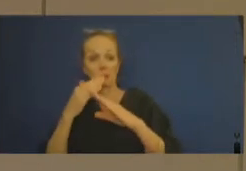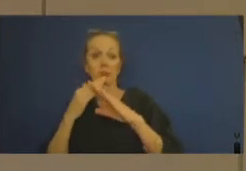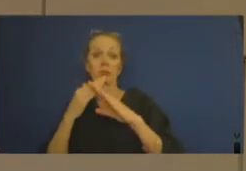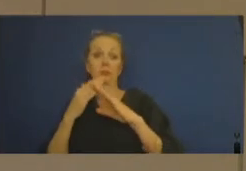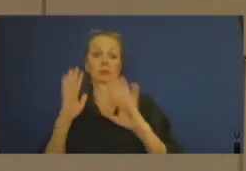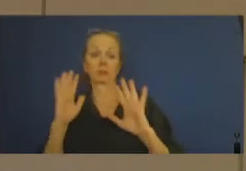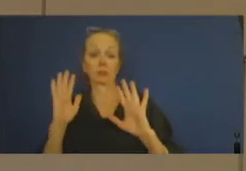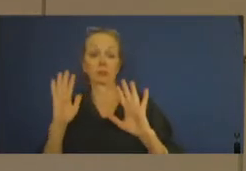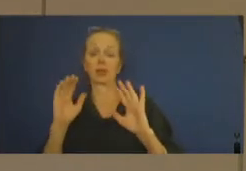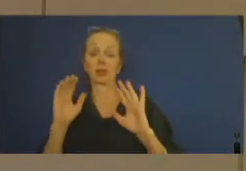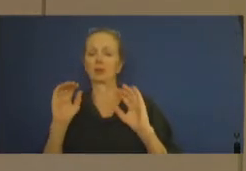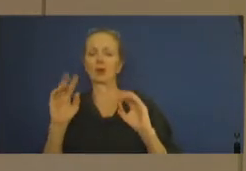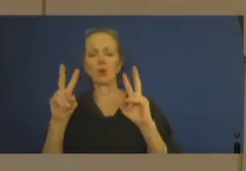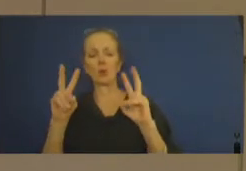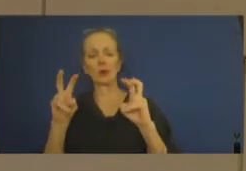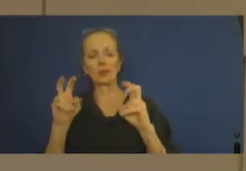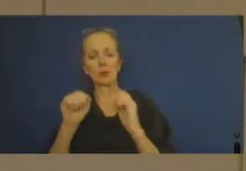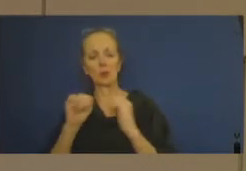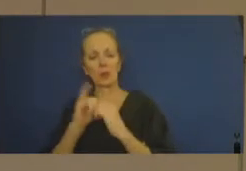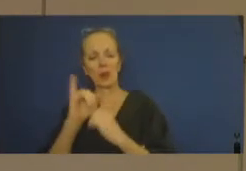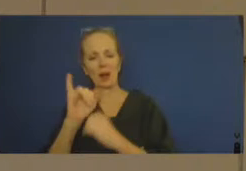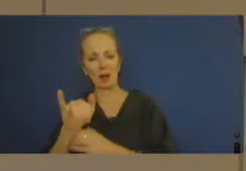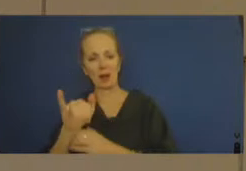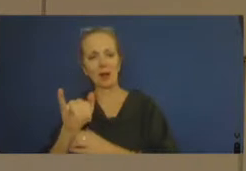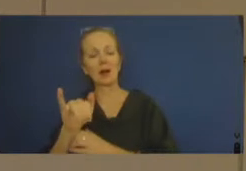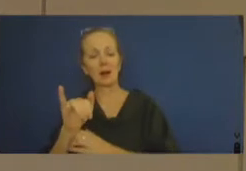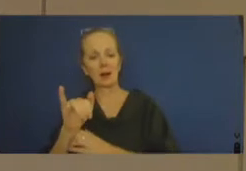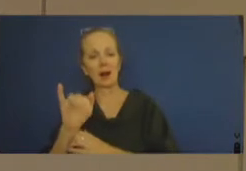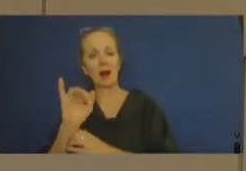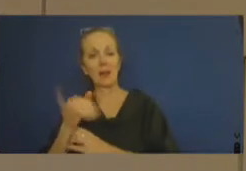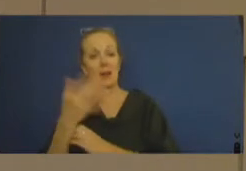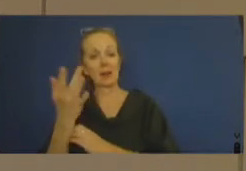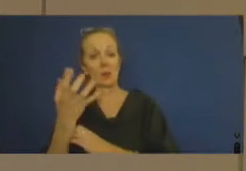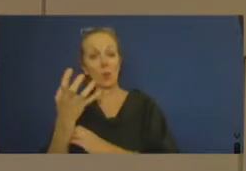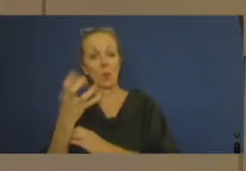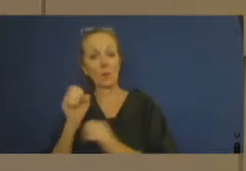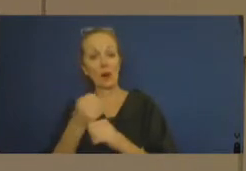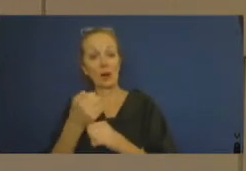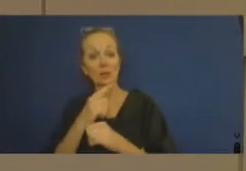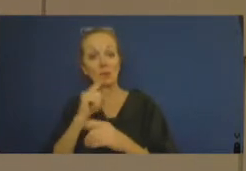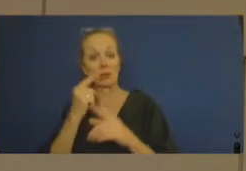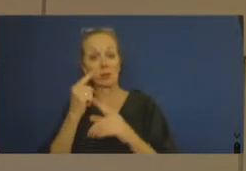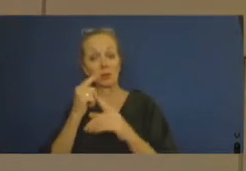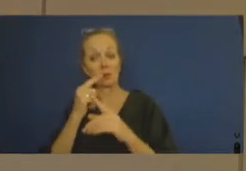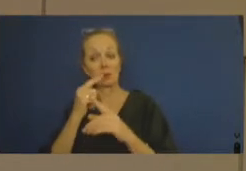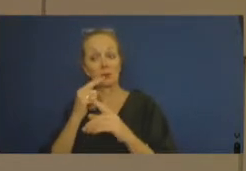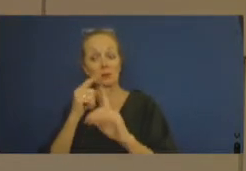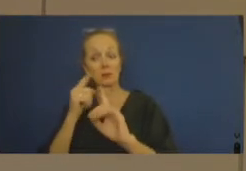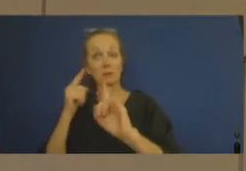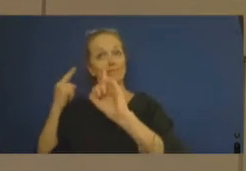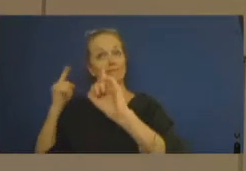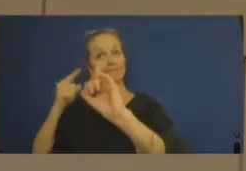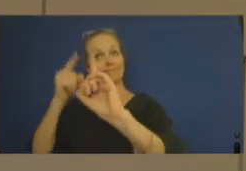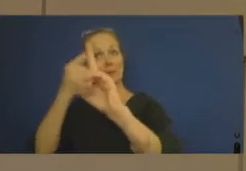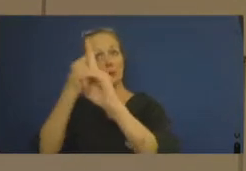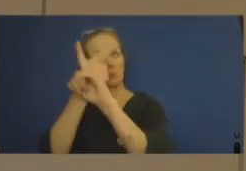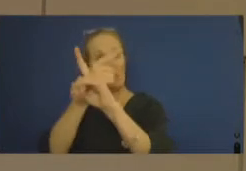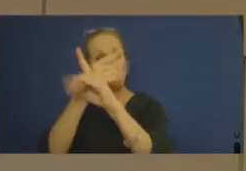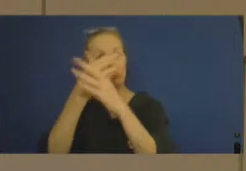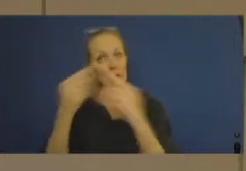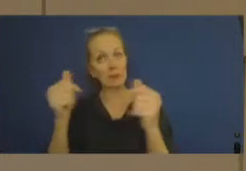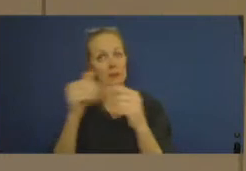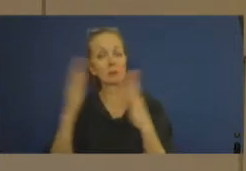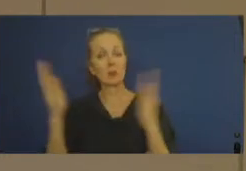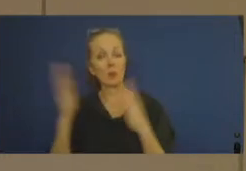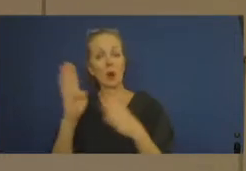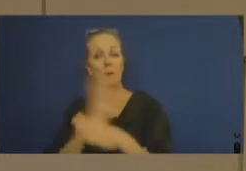real issue with that. And so that's why we want to make sure we're getting to the right resolution for the small business owners and